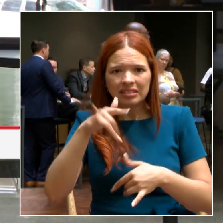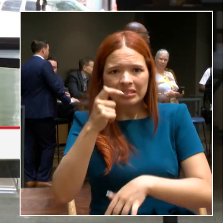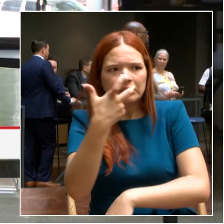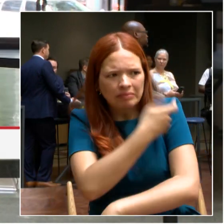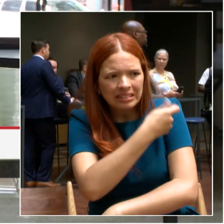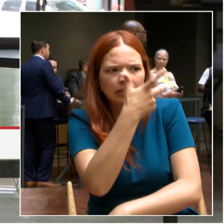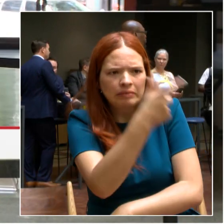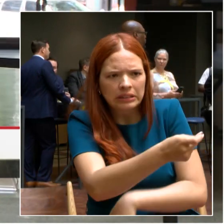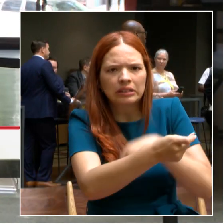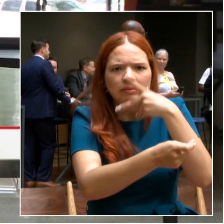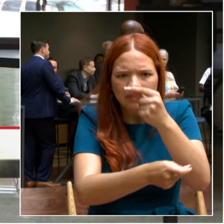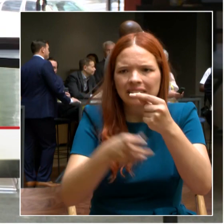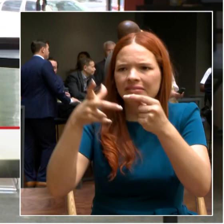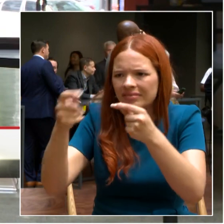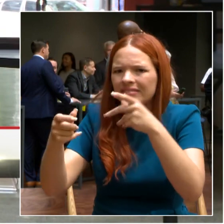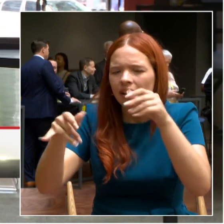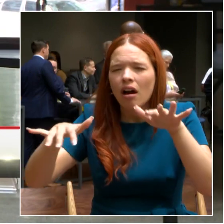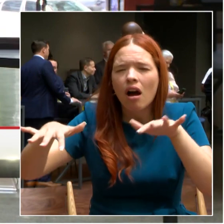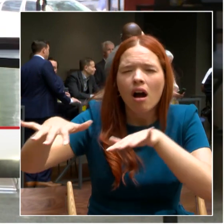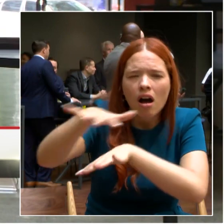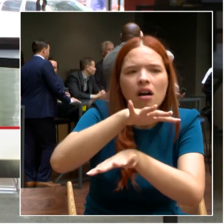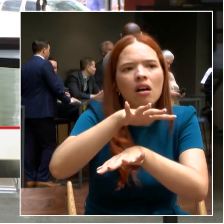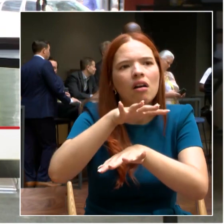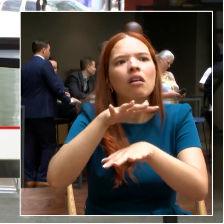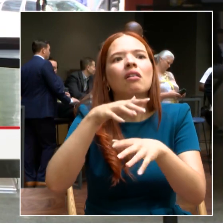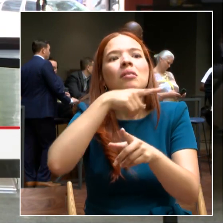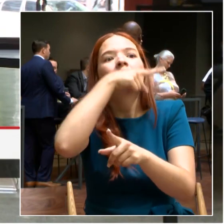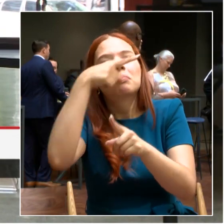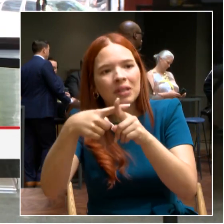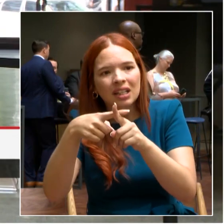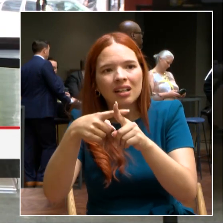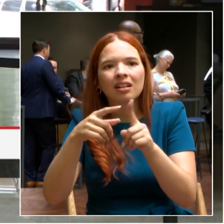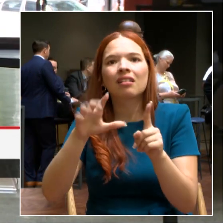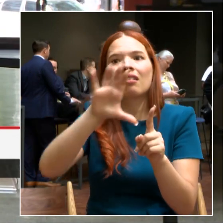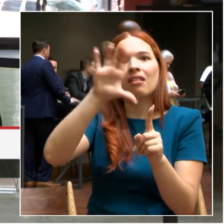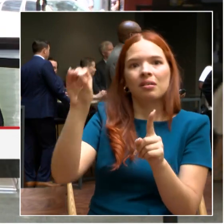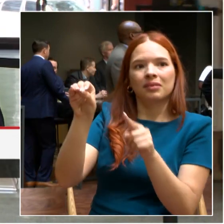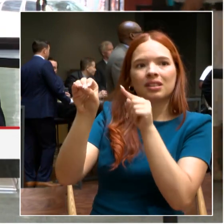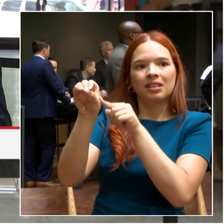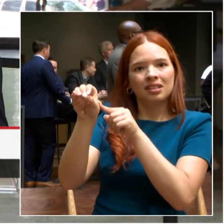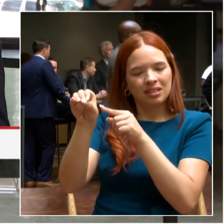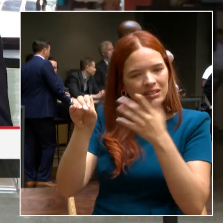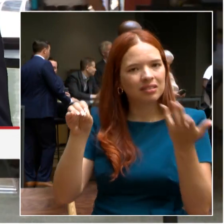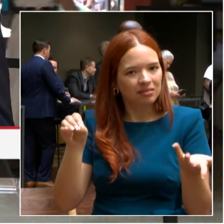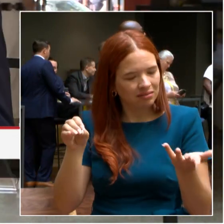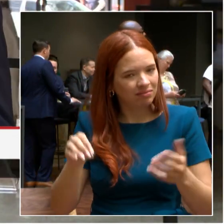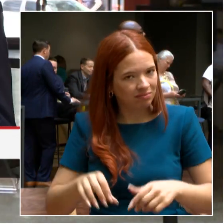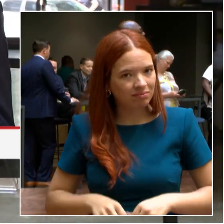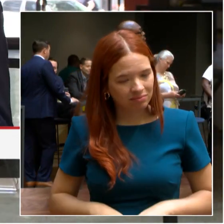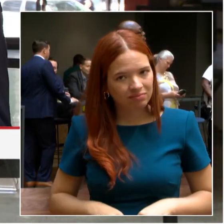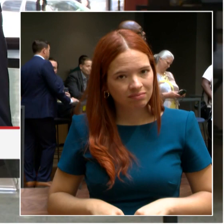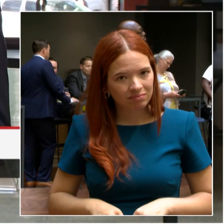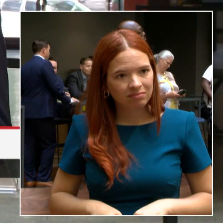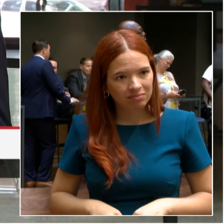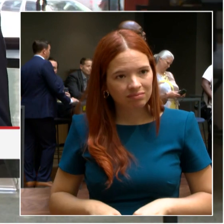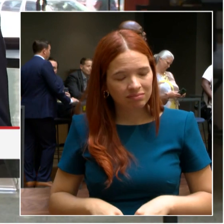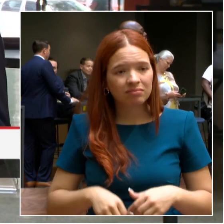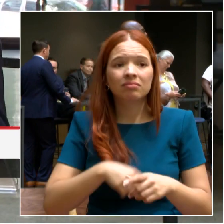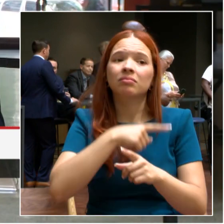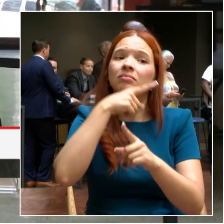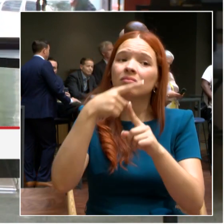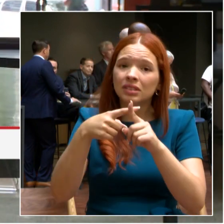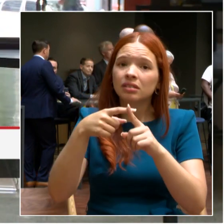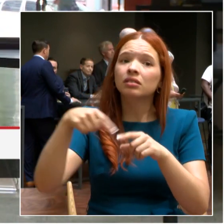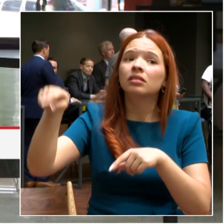an employer. Right now, we're going through the transition that many other employers are going to, and bringing people back into the office